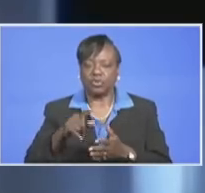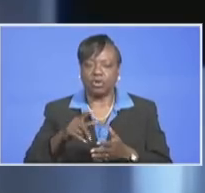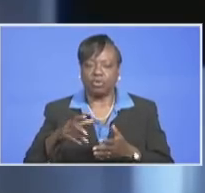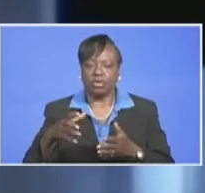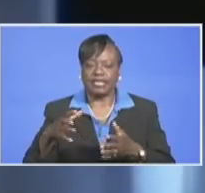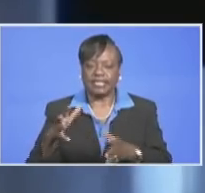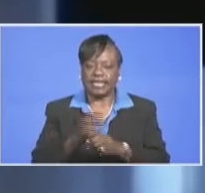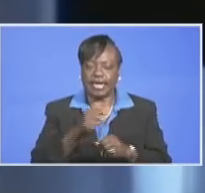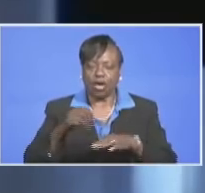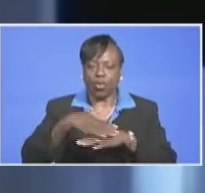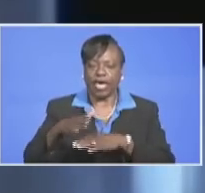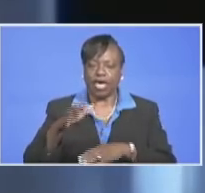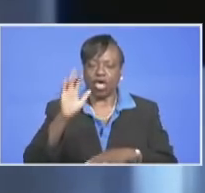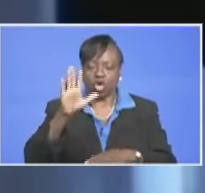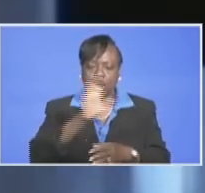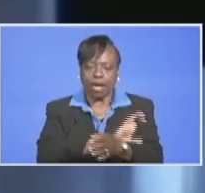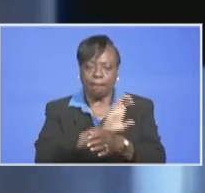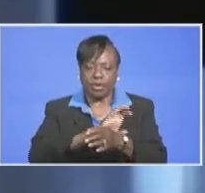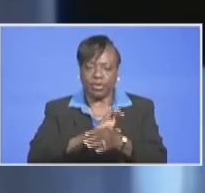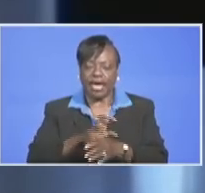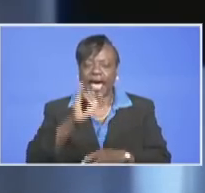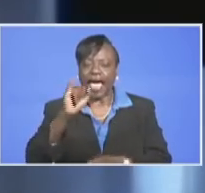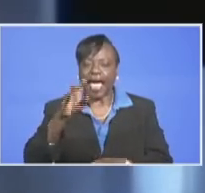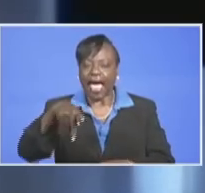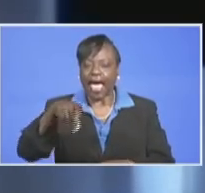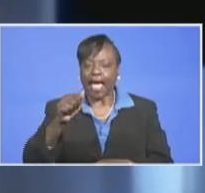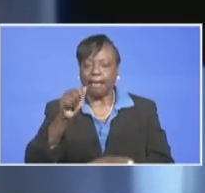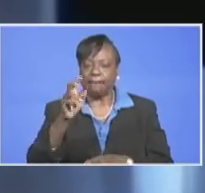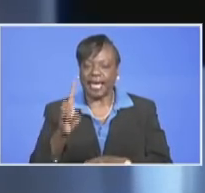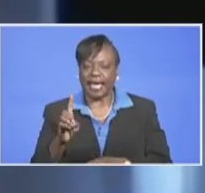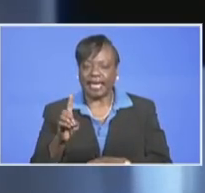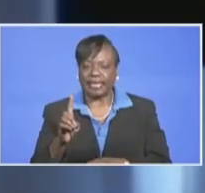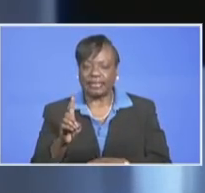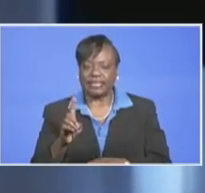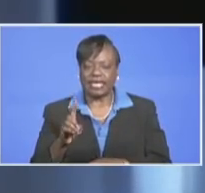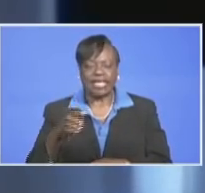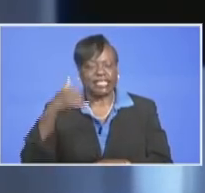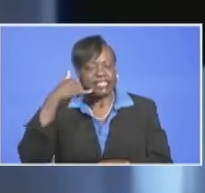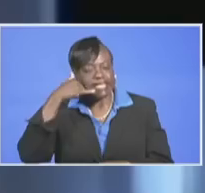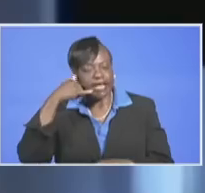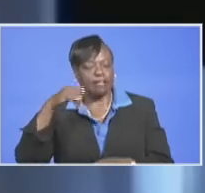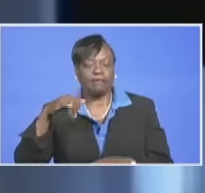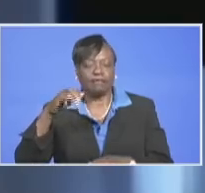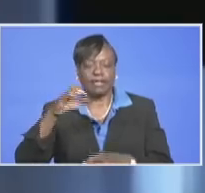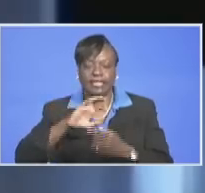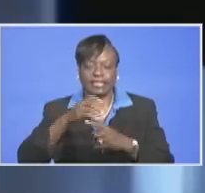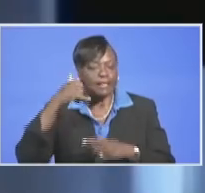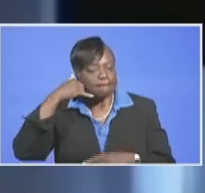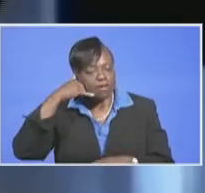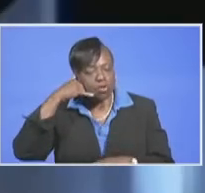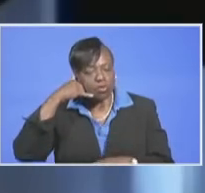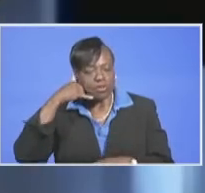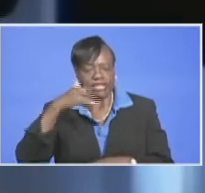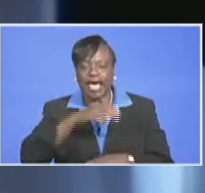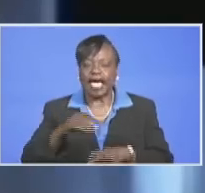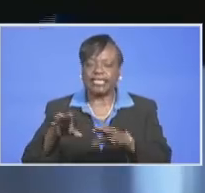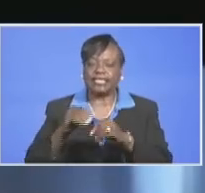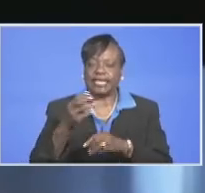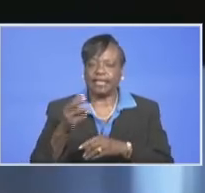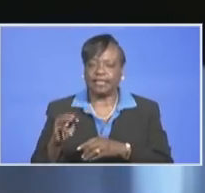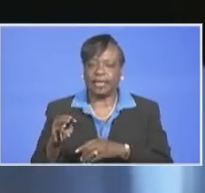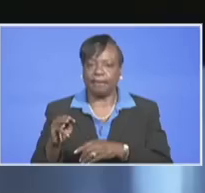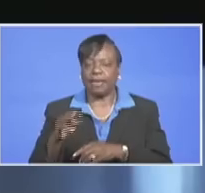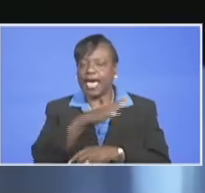home computer, iPad, him and his wife's cell phone, and for them to take them and subject